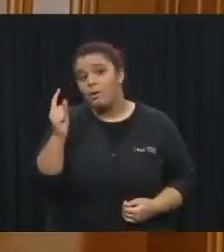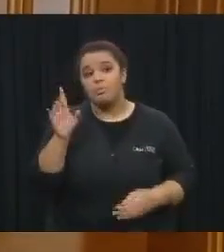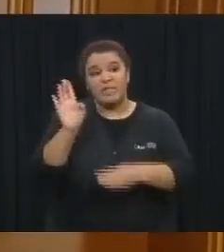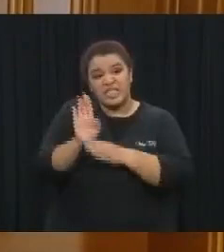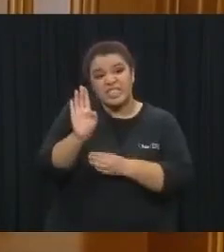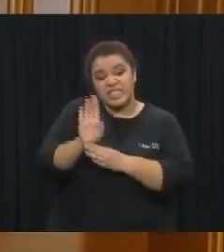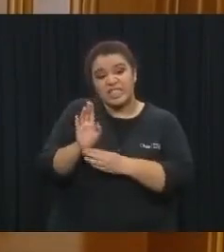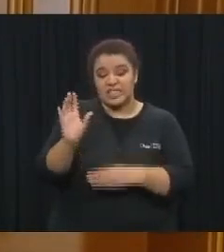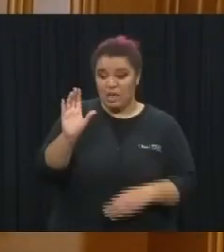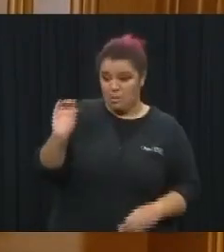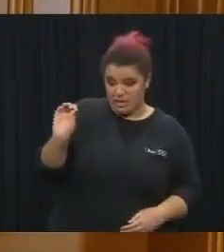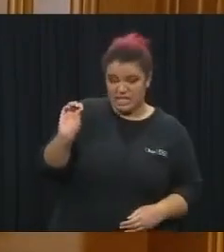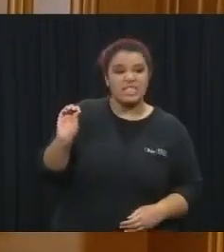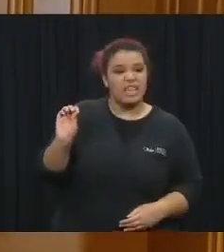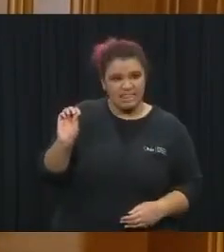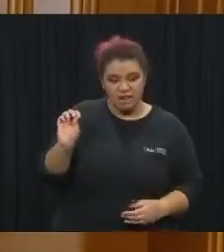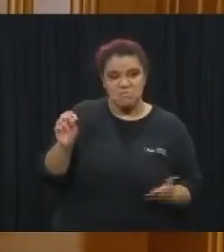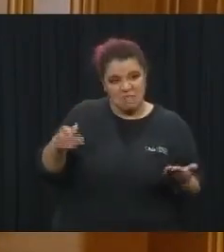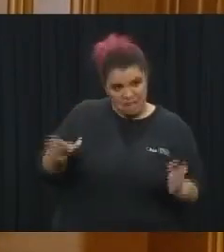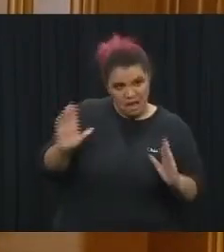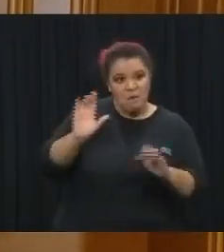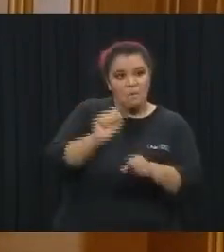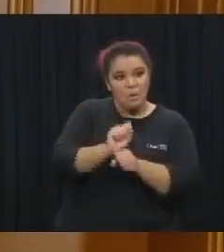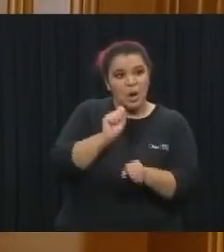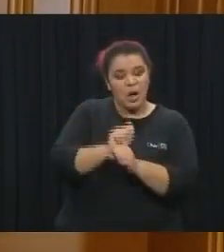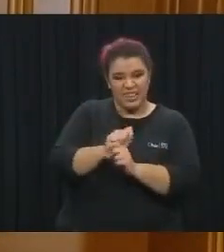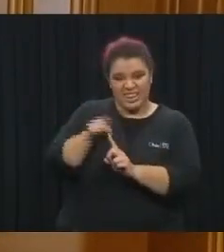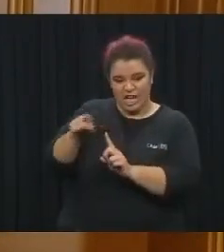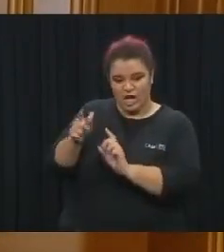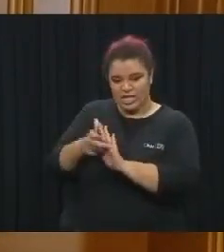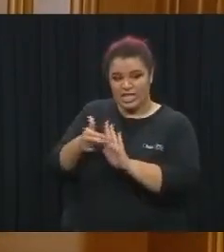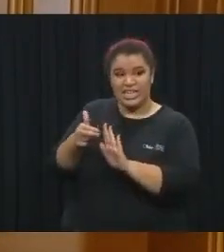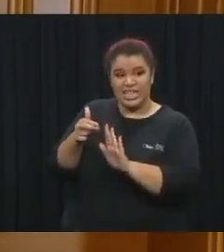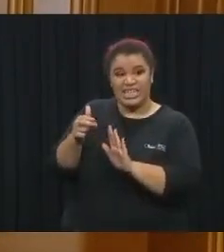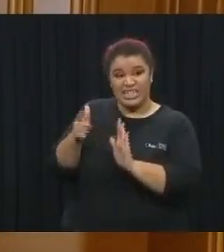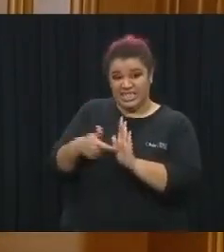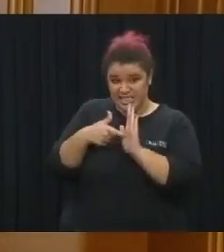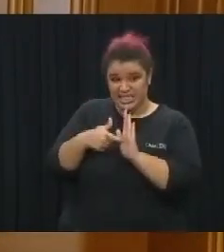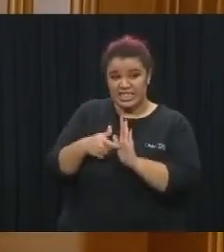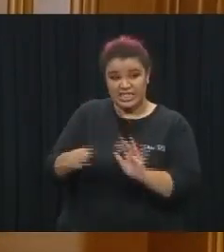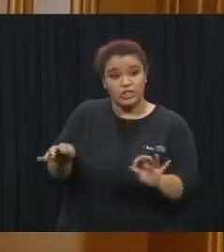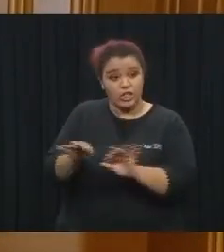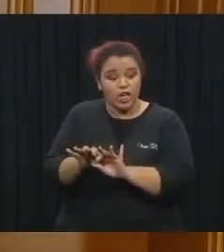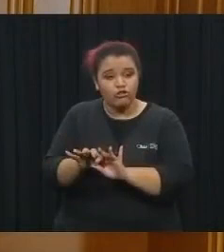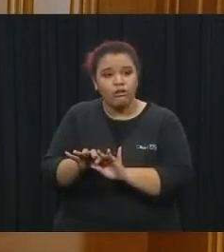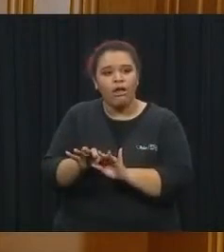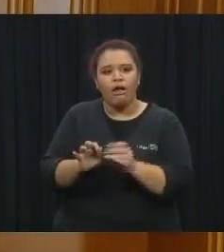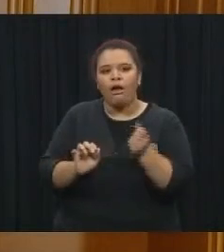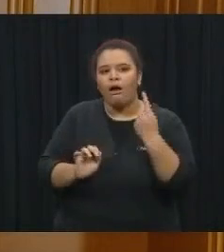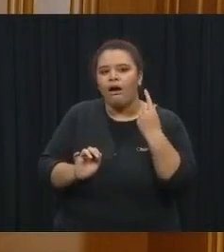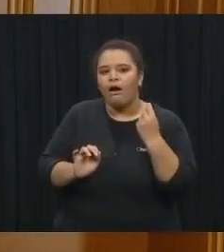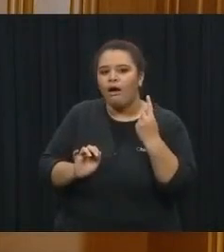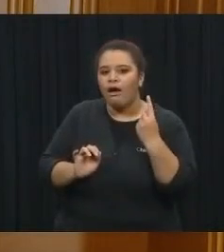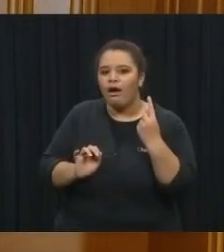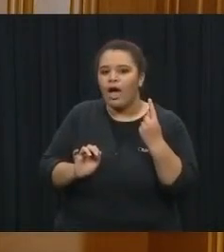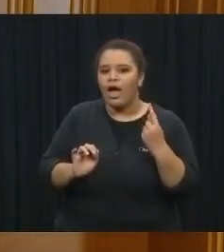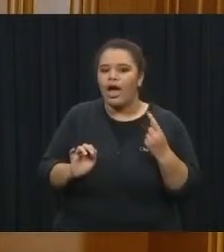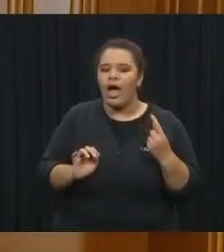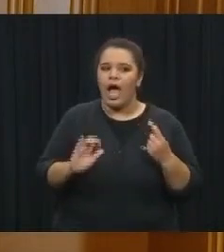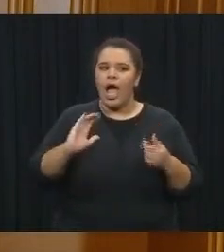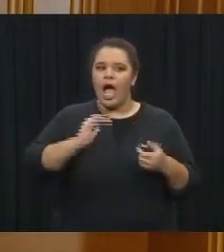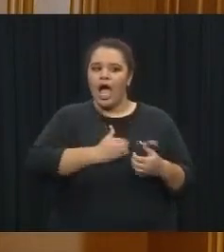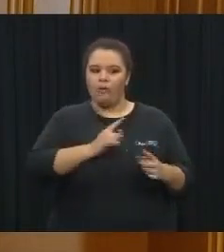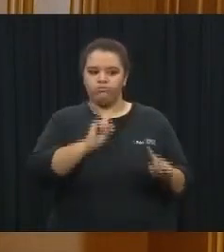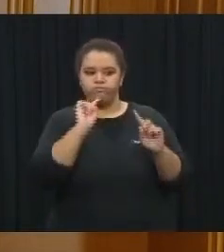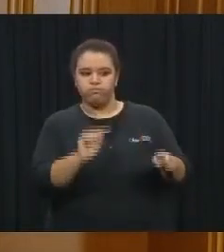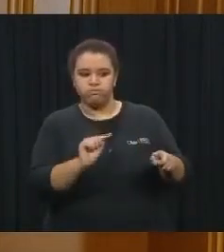are essential, they still obviously must follow what has been prescribed as far as